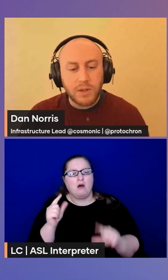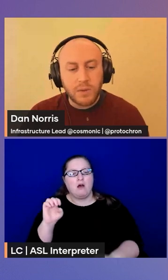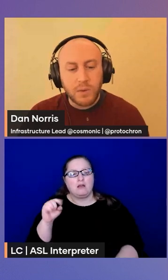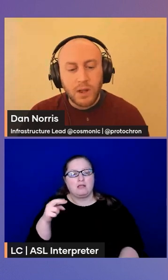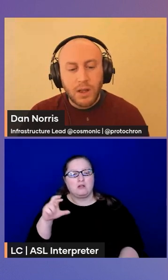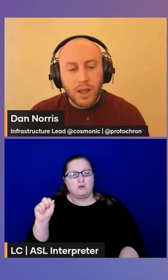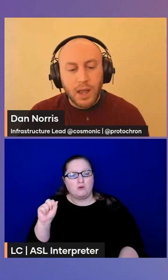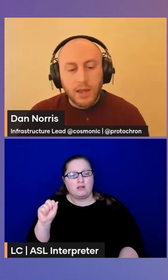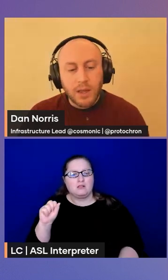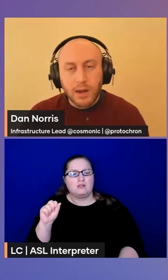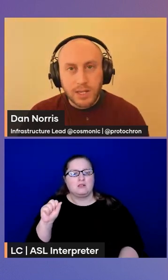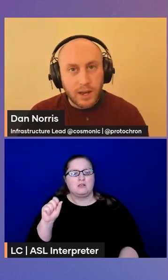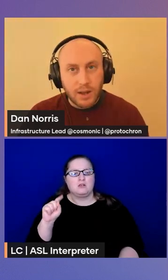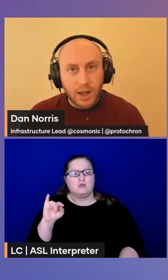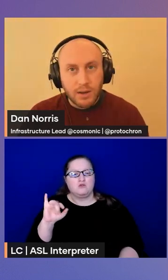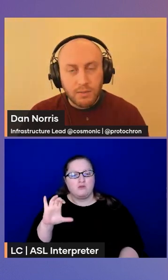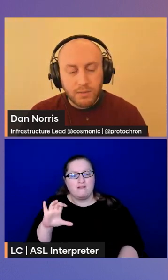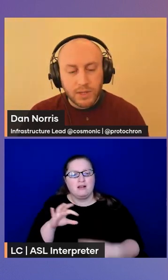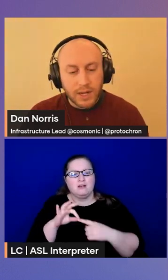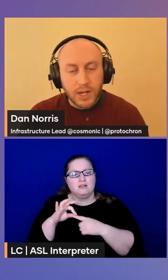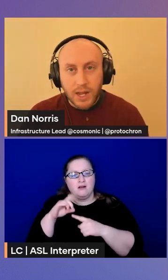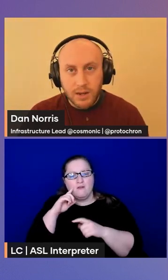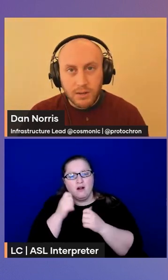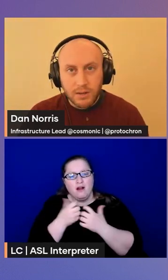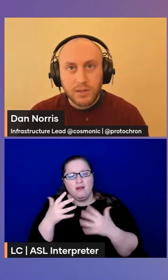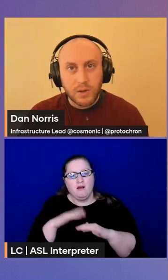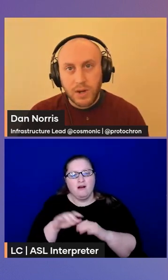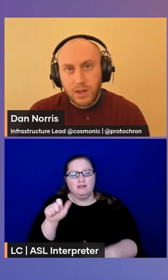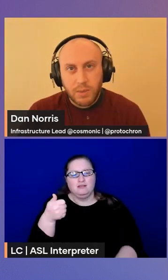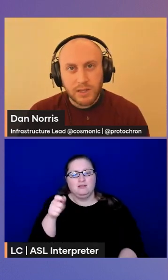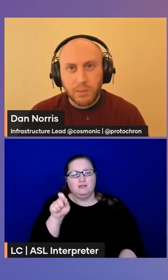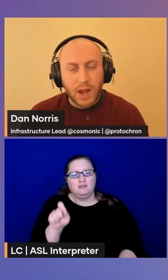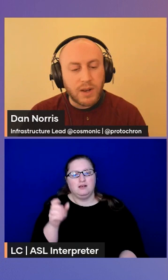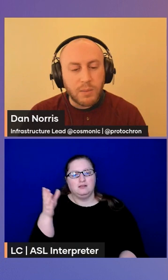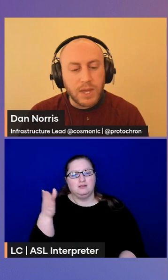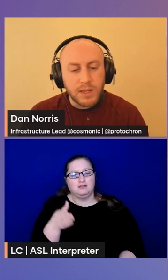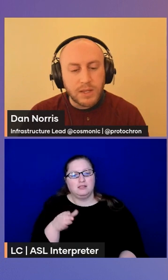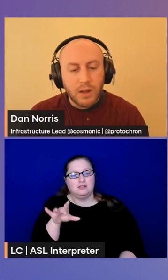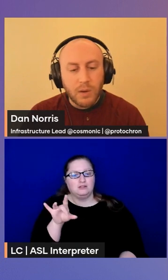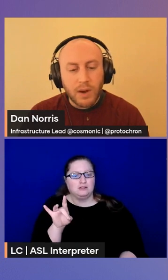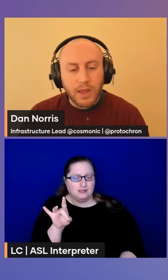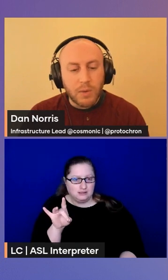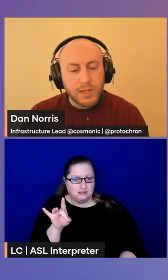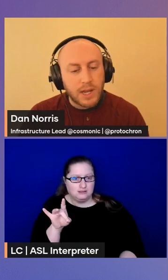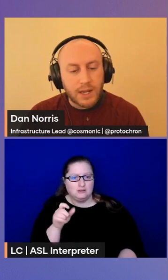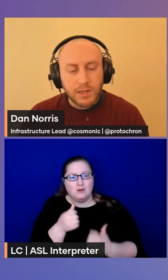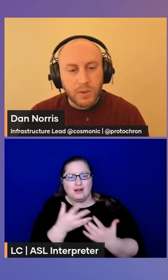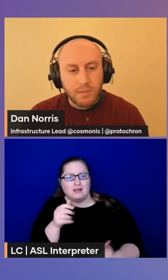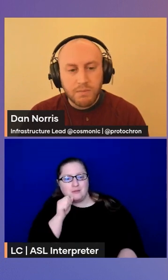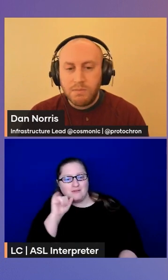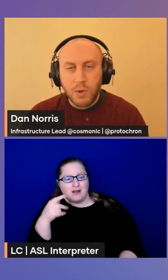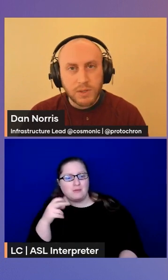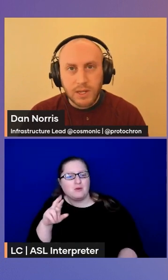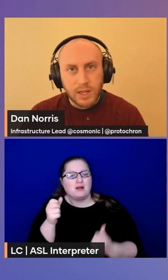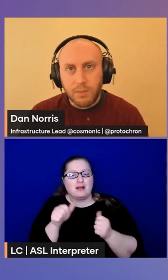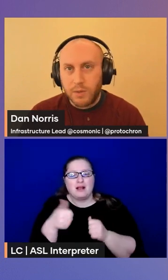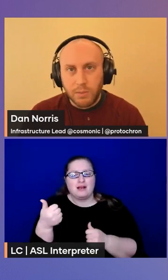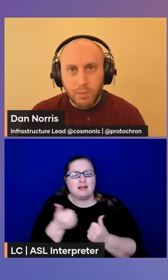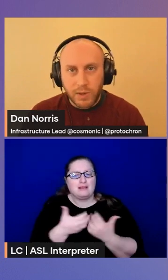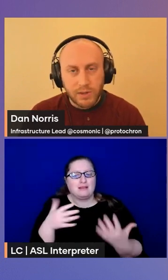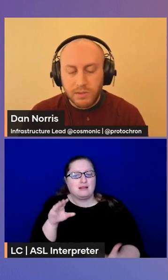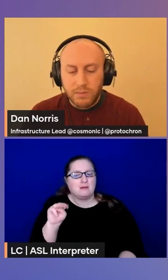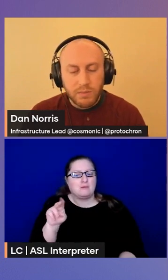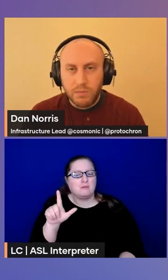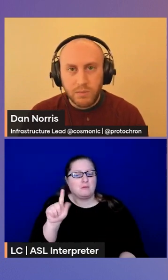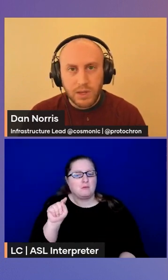except to anything on a 10./8, so anything basically private IPs or anything multicast, right? Mostly an example,